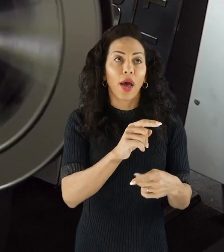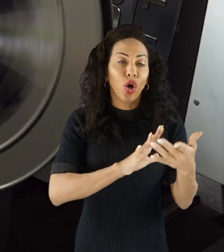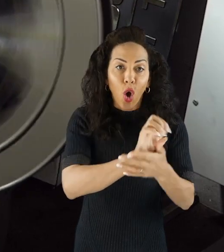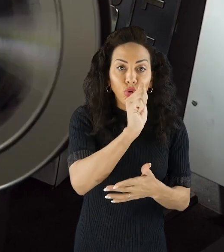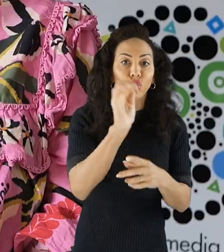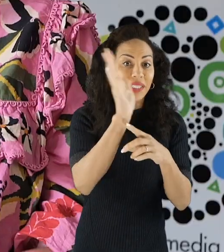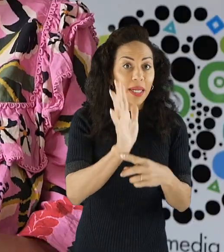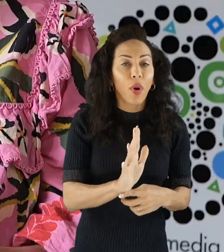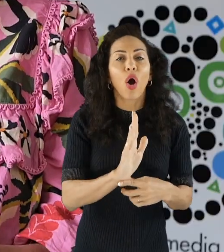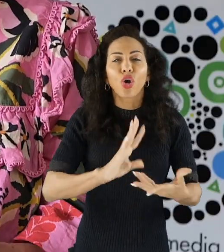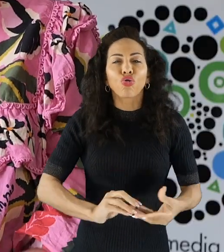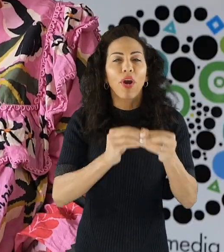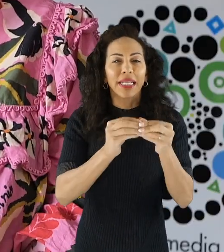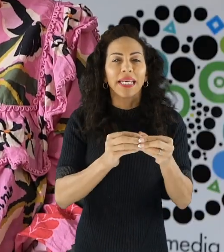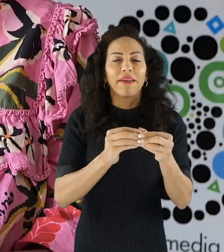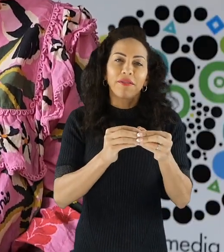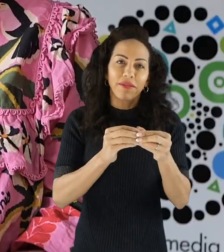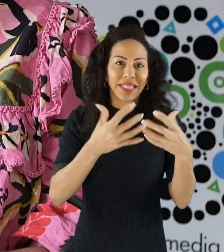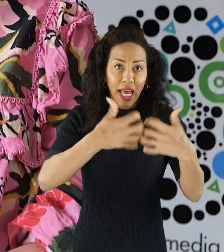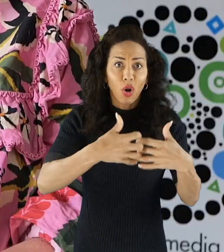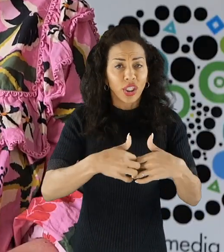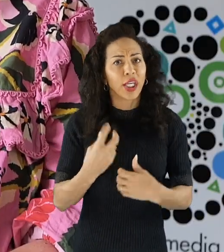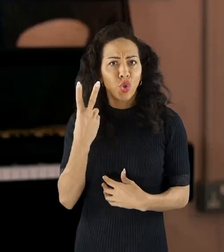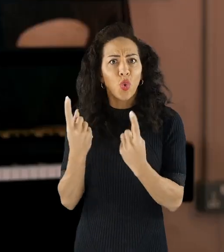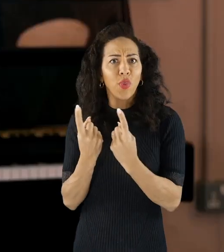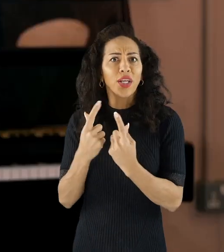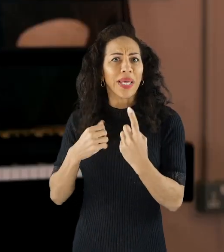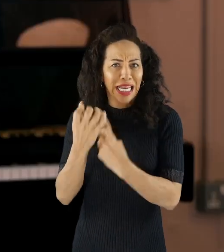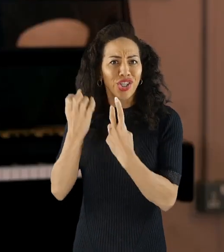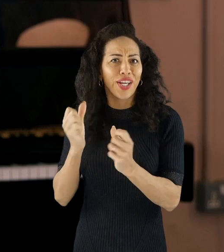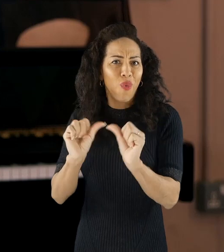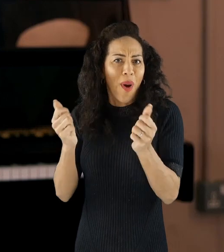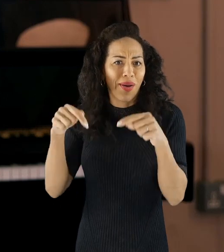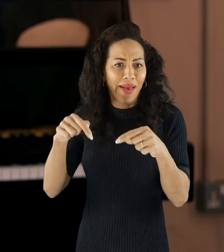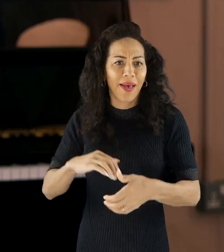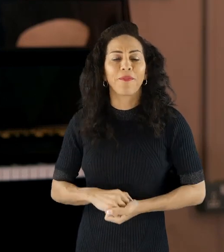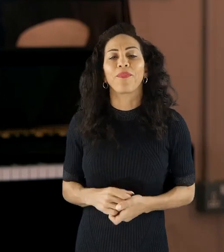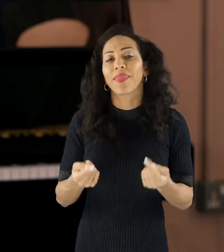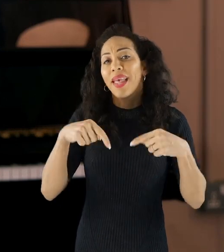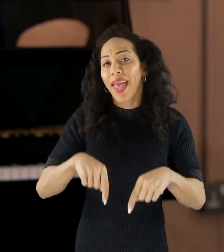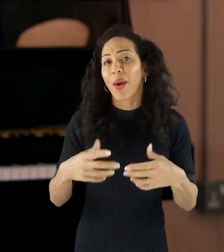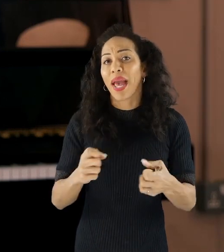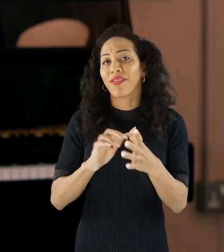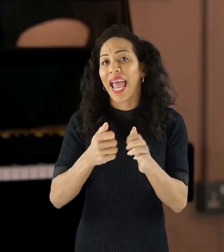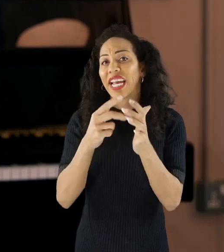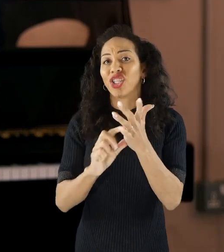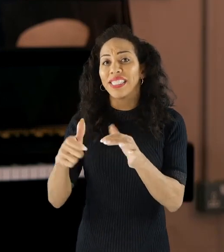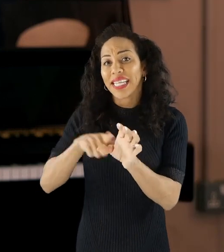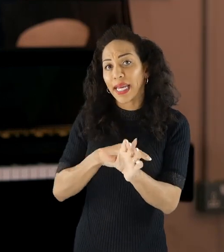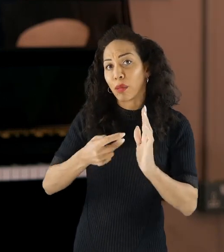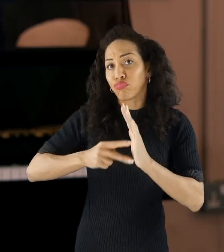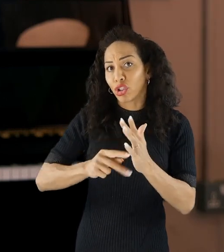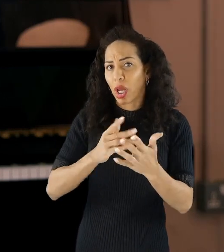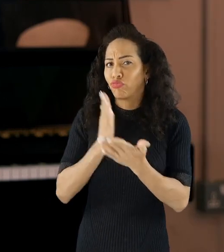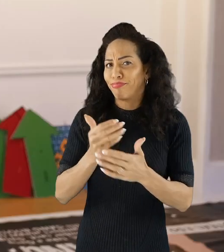creative technology, the two things that we do really well here. So we have a project called The Agency, which we're really proud of,